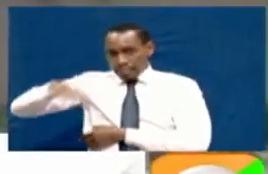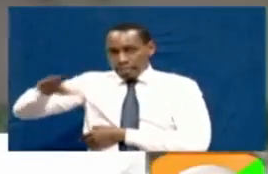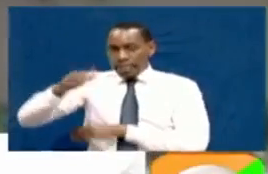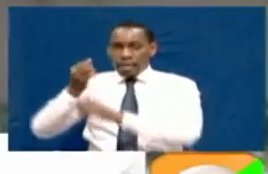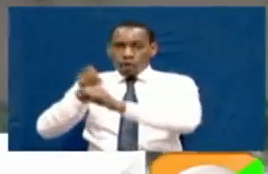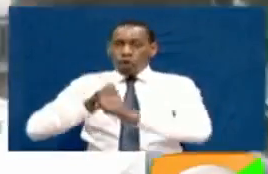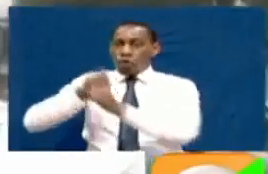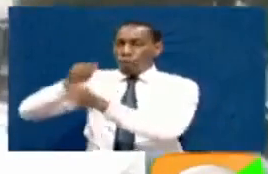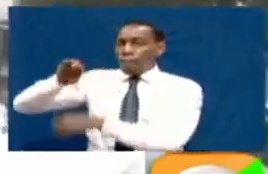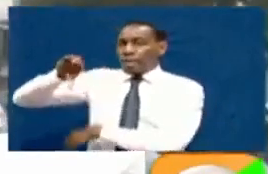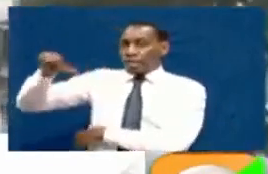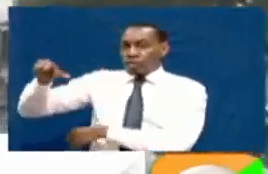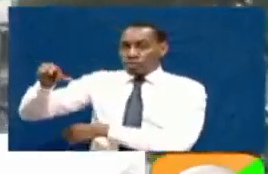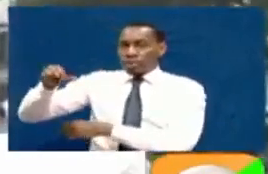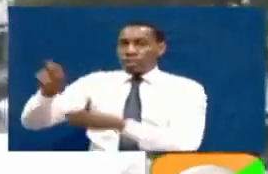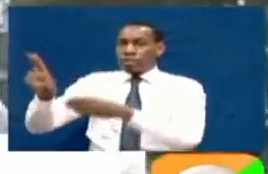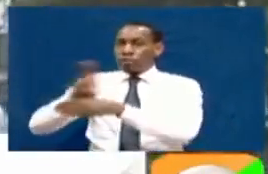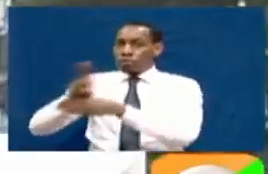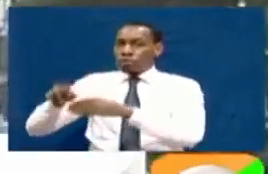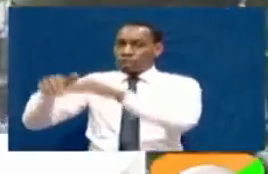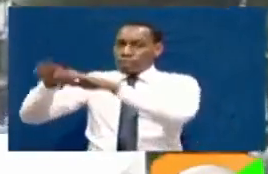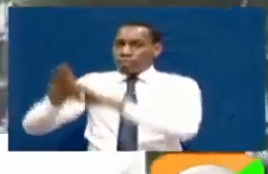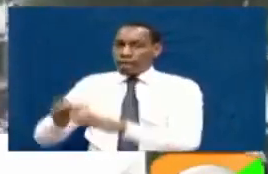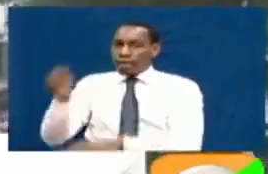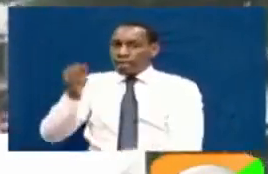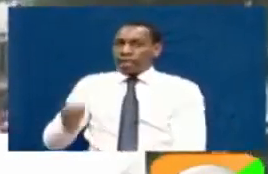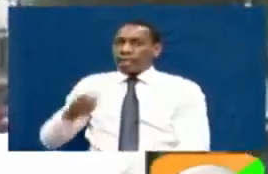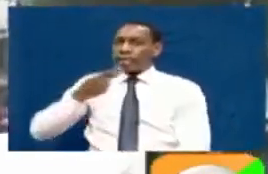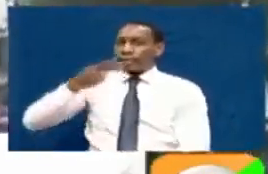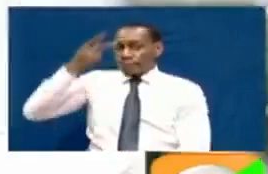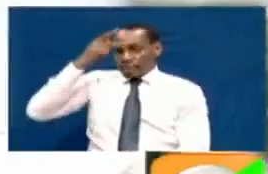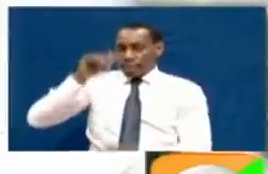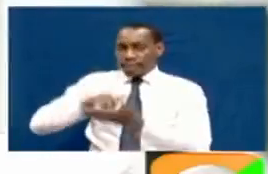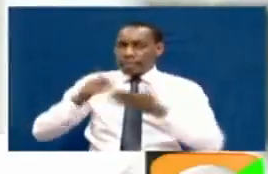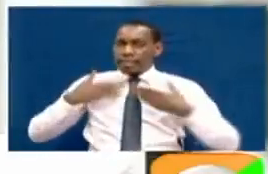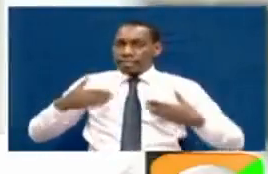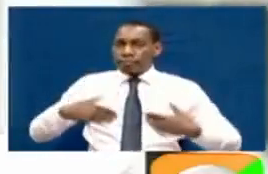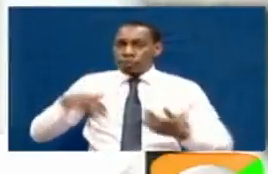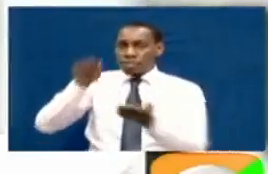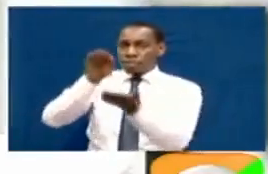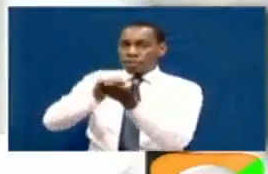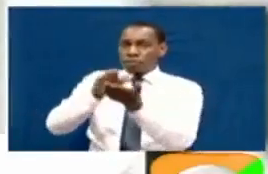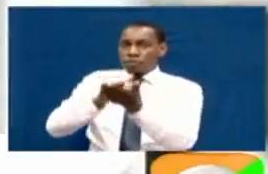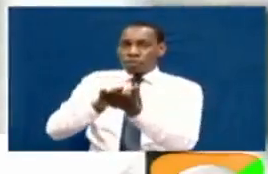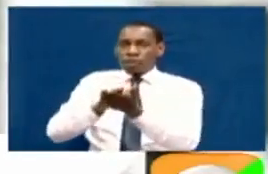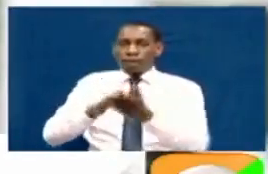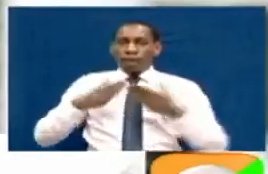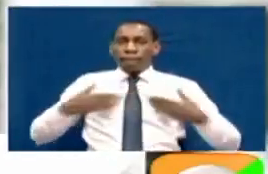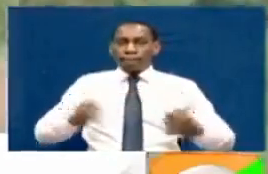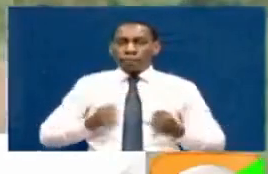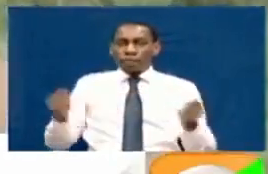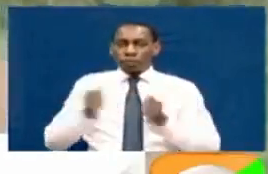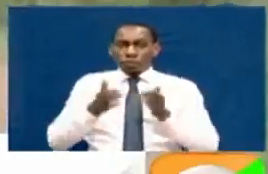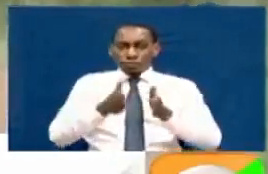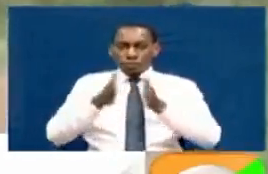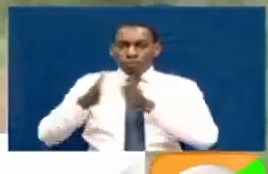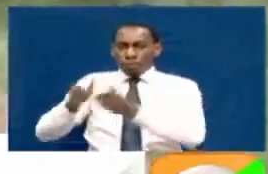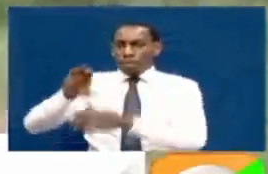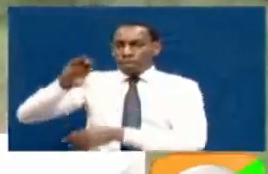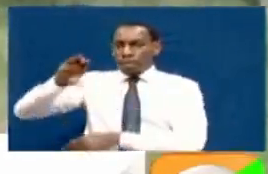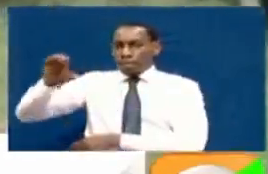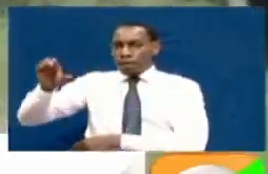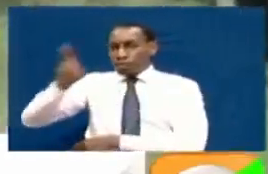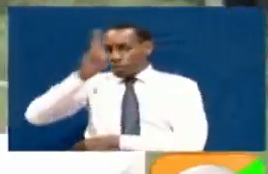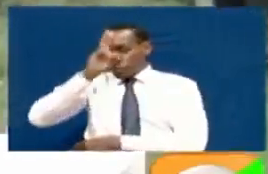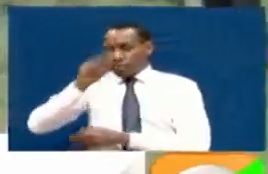in Homa Bay County, for use in the burial of a grandparent whose remains were preserved at Gedia Mission Hospital mortuary. County